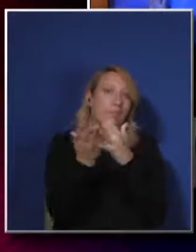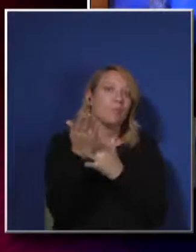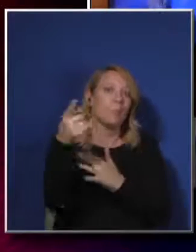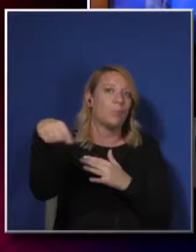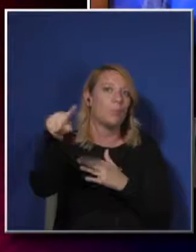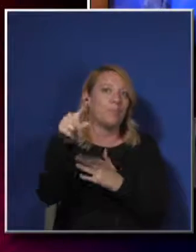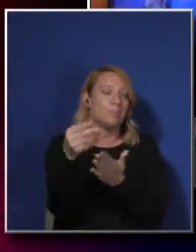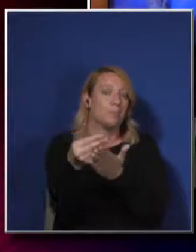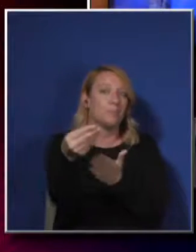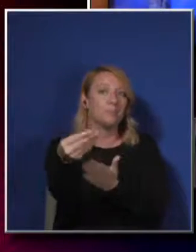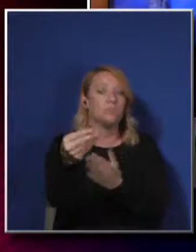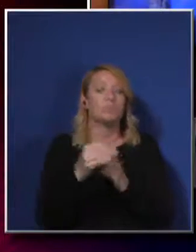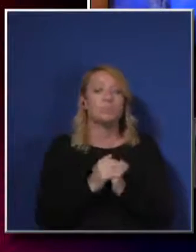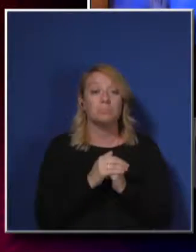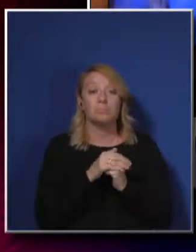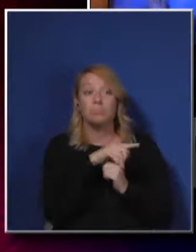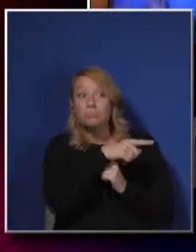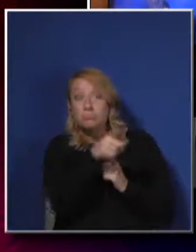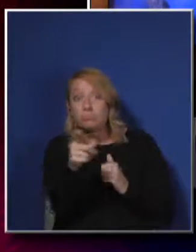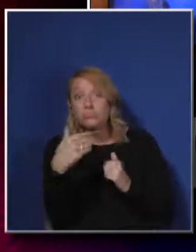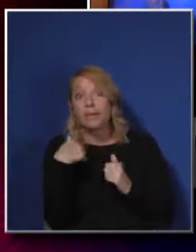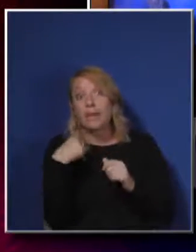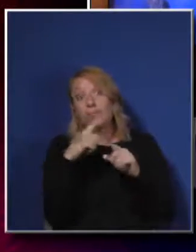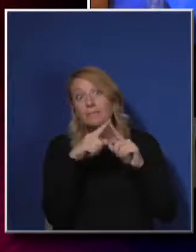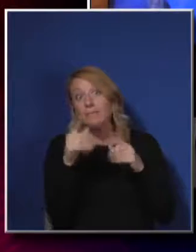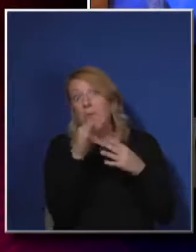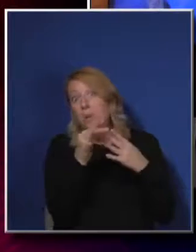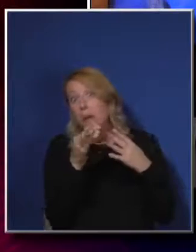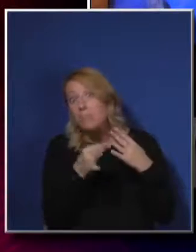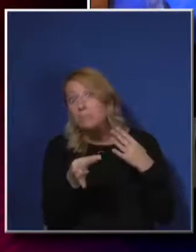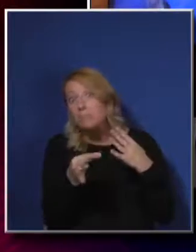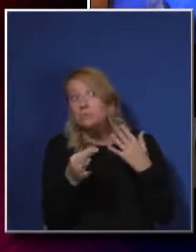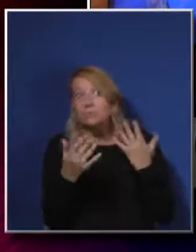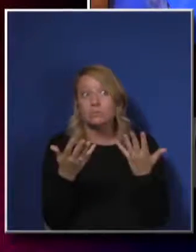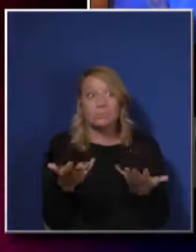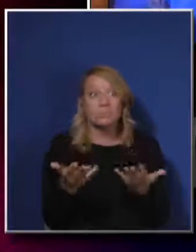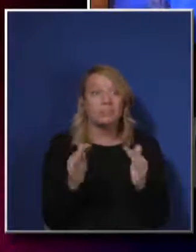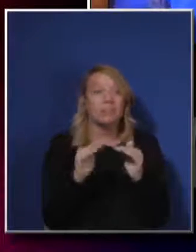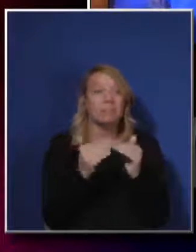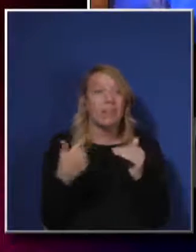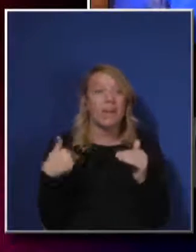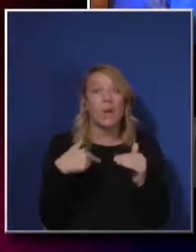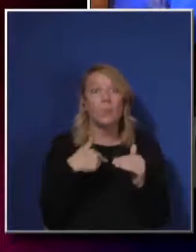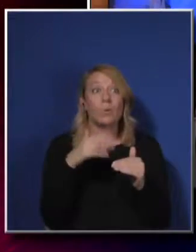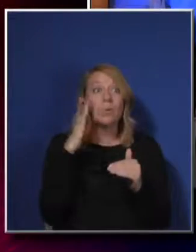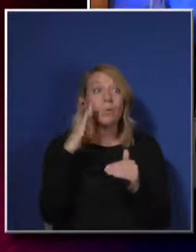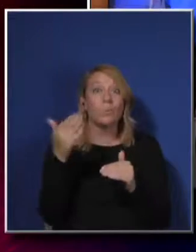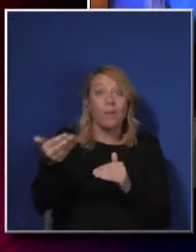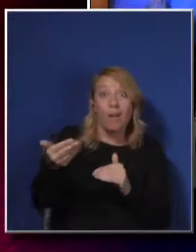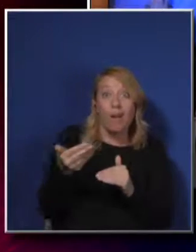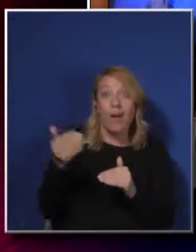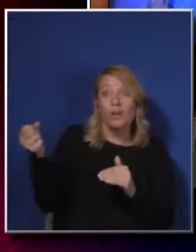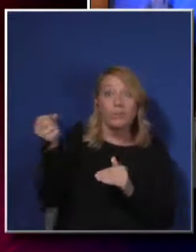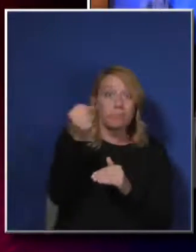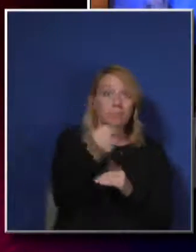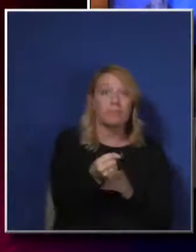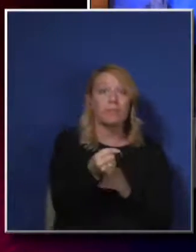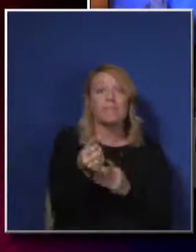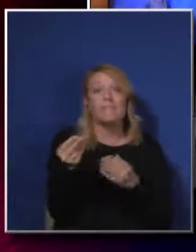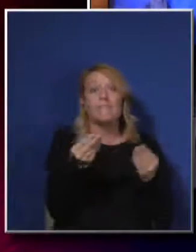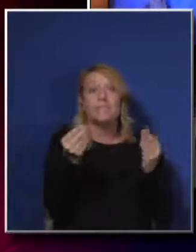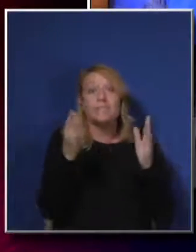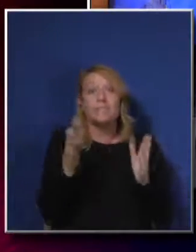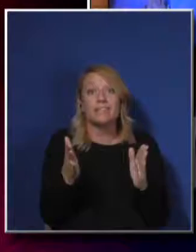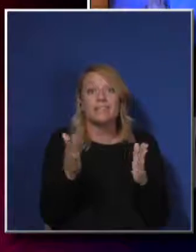have different options in deciding how you want to bring in a facilitator to lead the